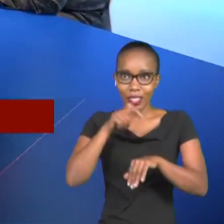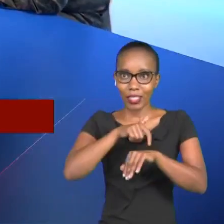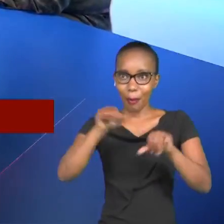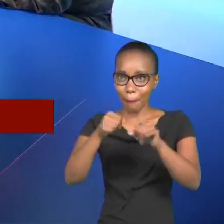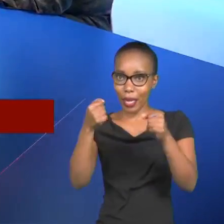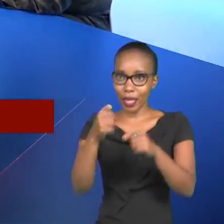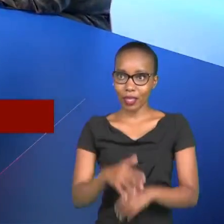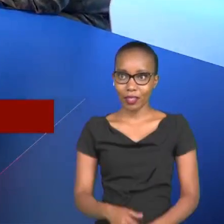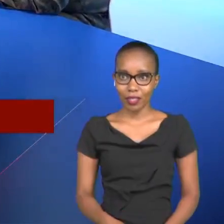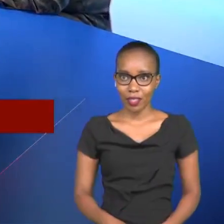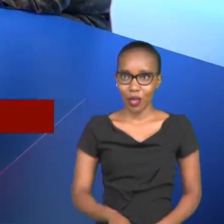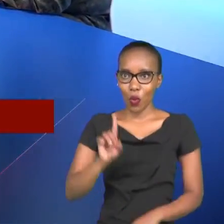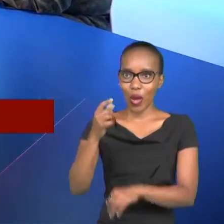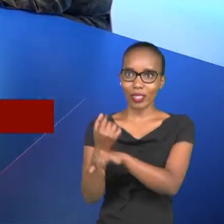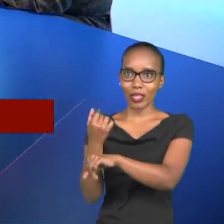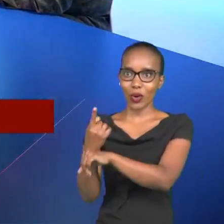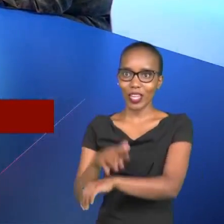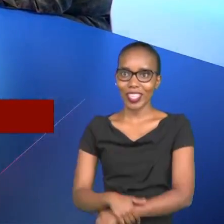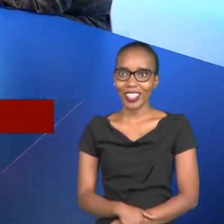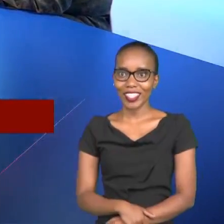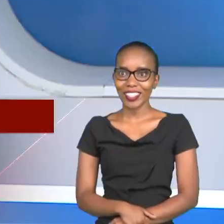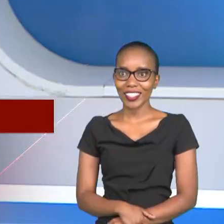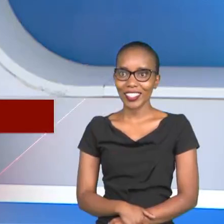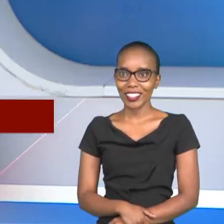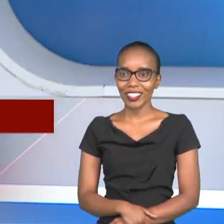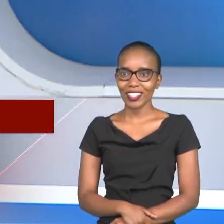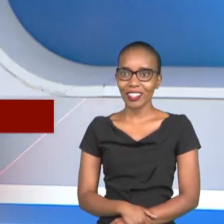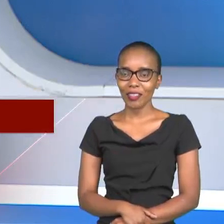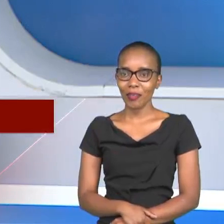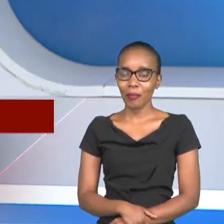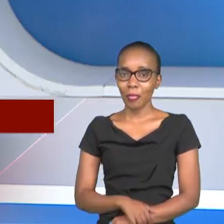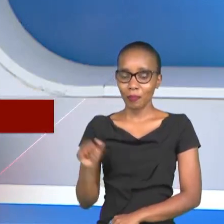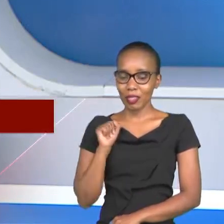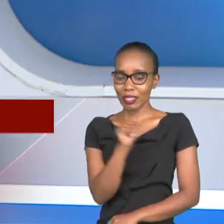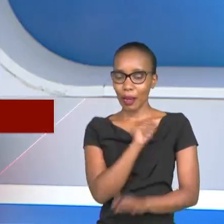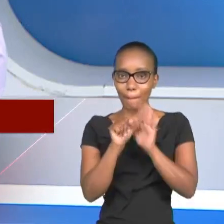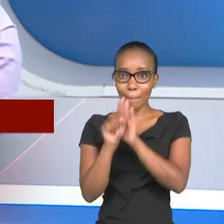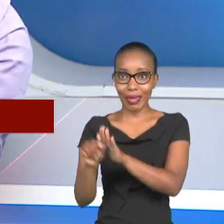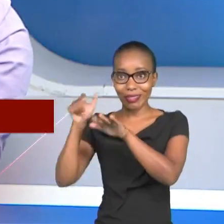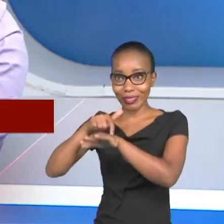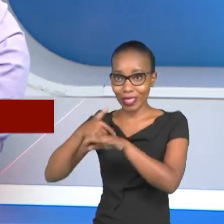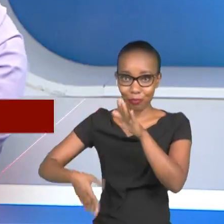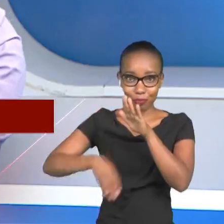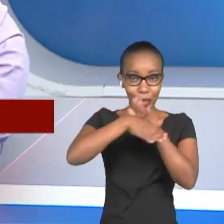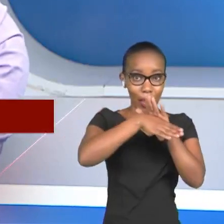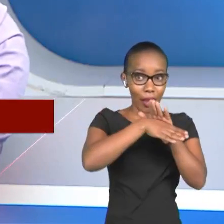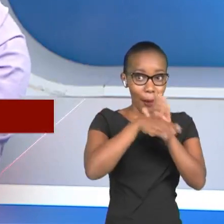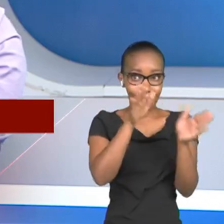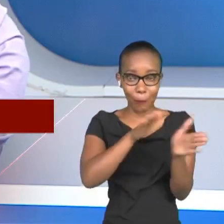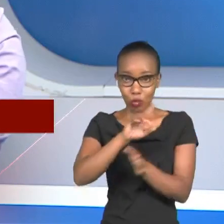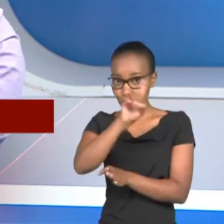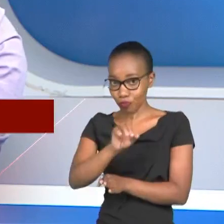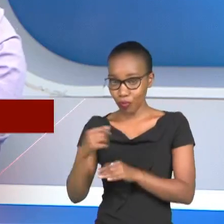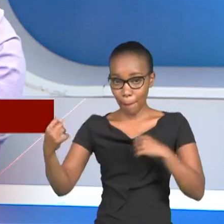Allow me just a second. No second. Is the Senate biased on this impeachment hearing process? SMS